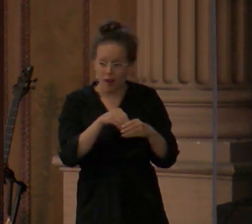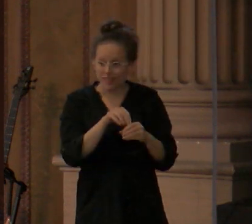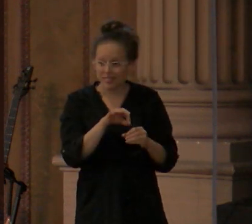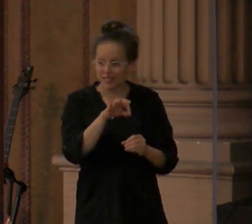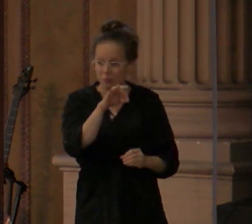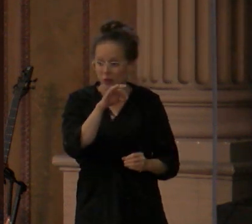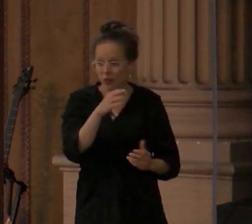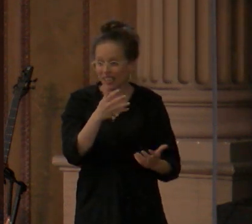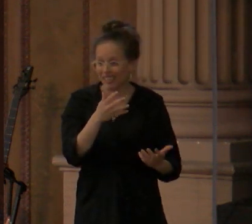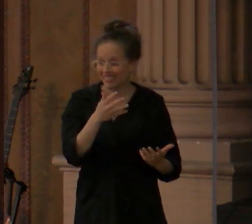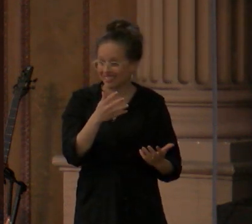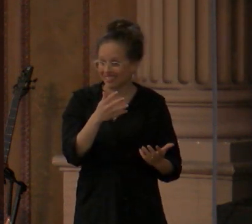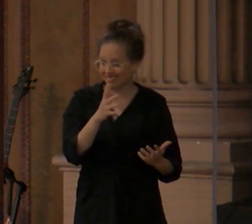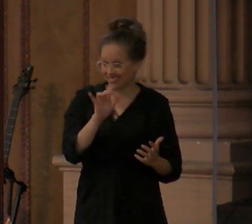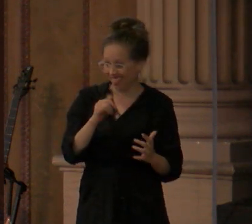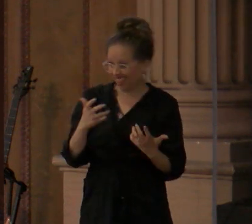ourselves.